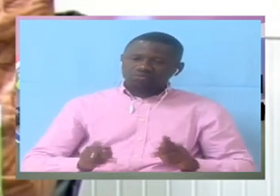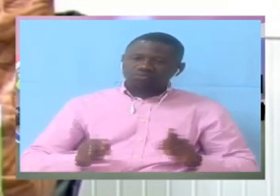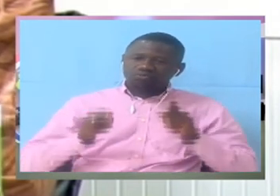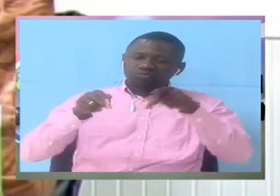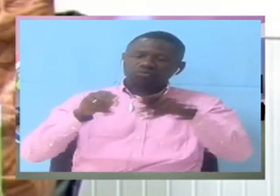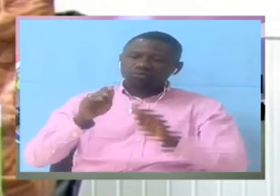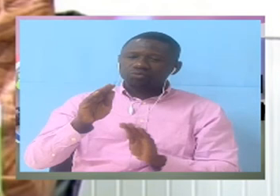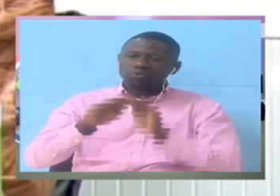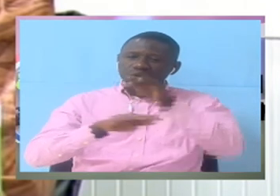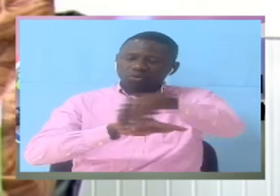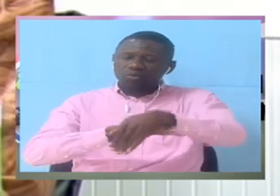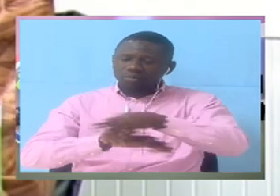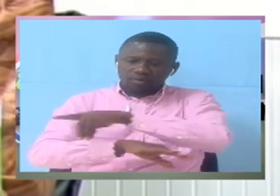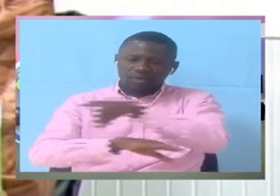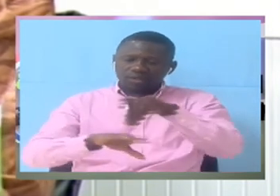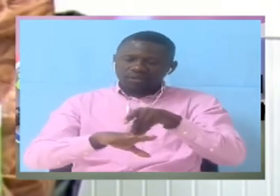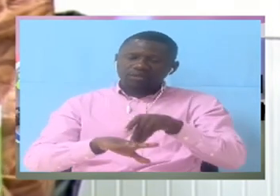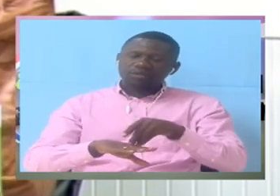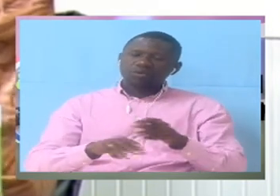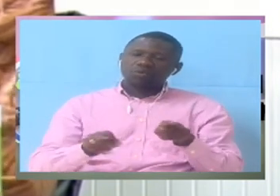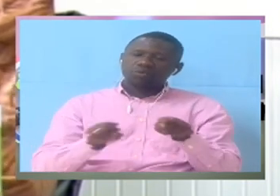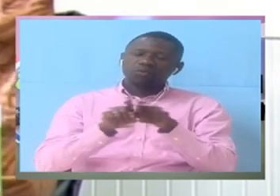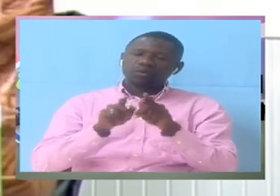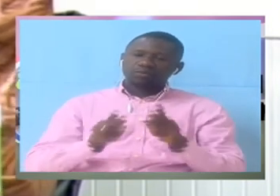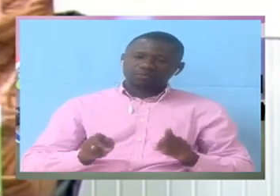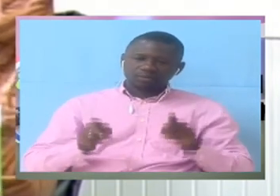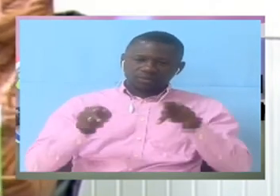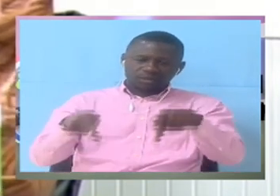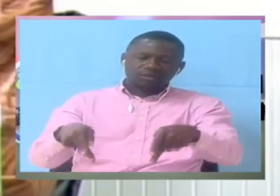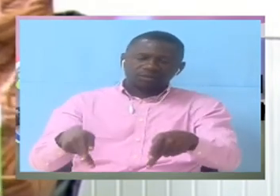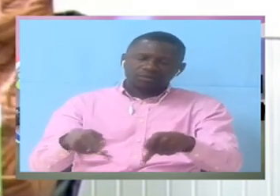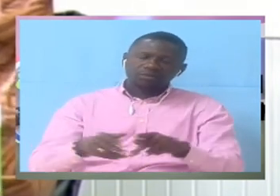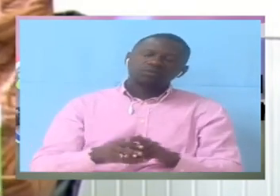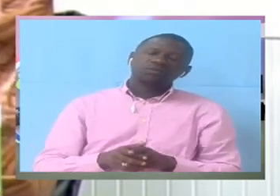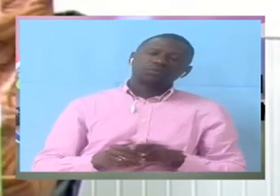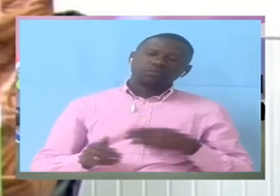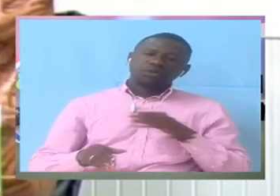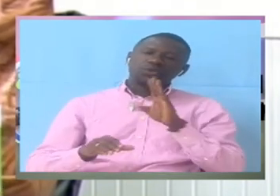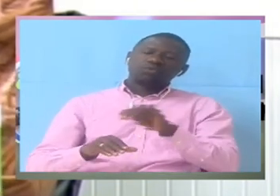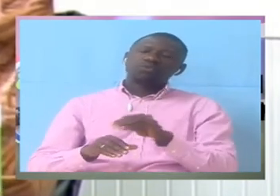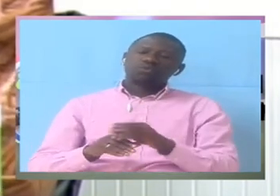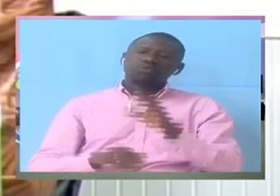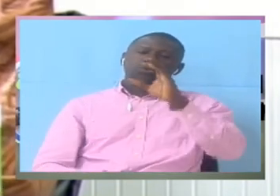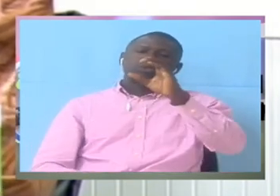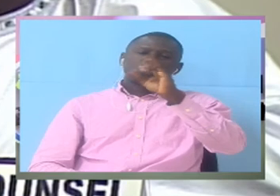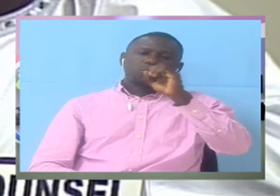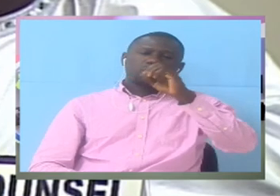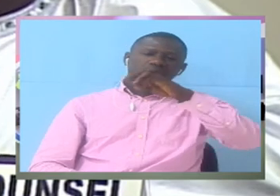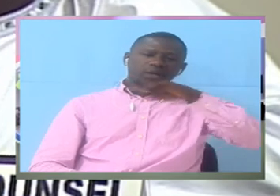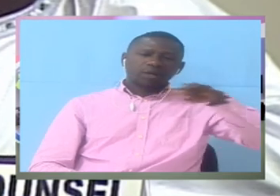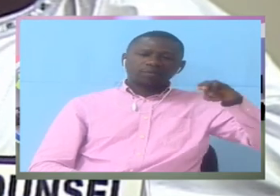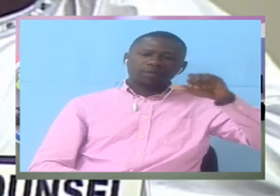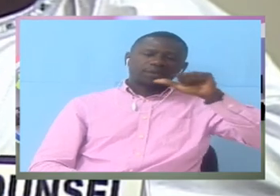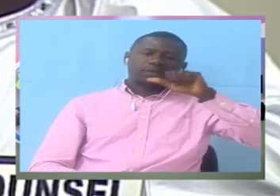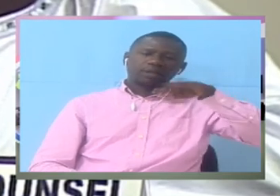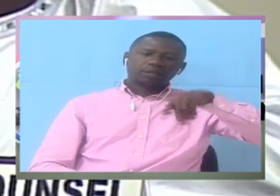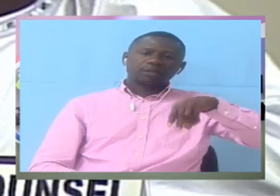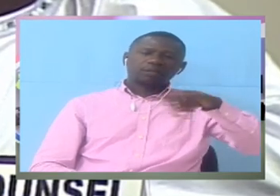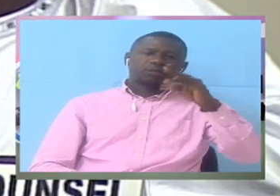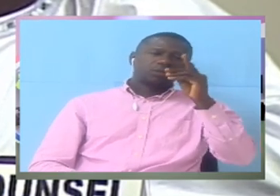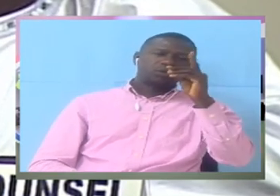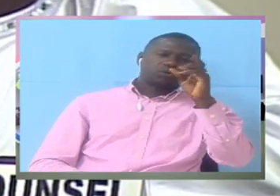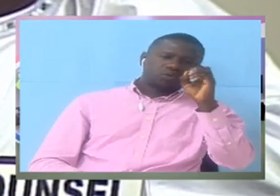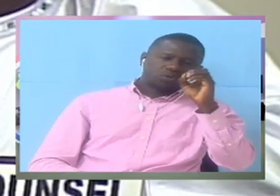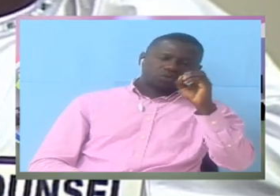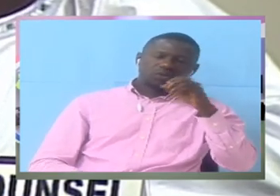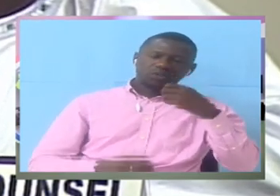places with bridges. We also did a commando training there. And when you finished your training, where